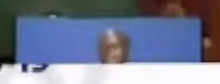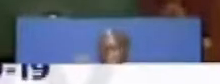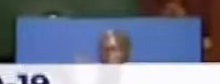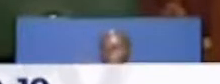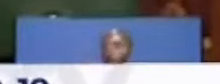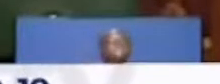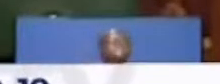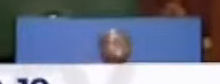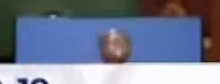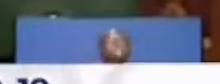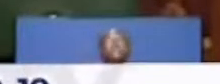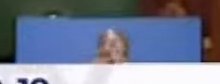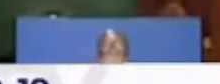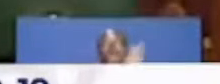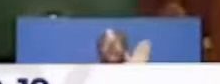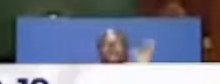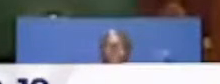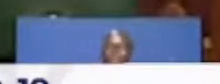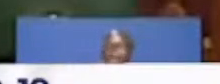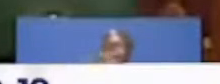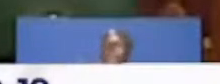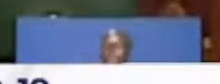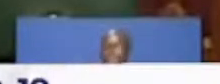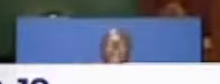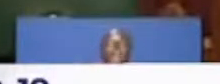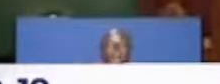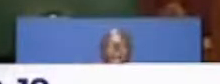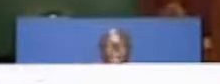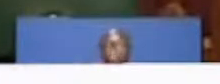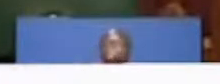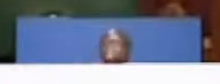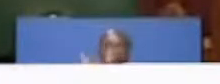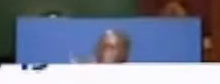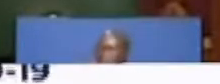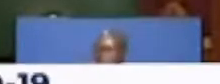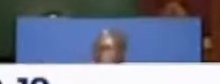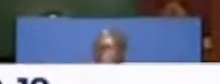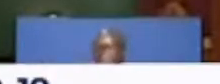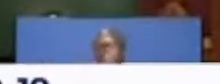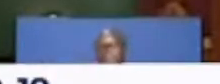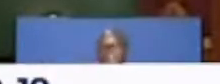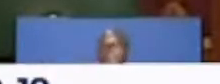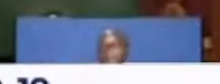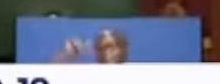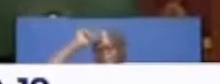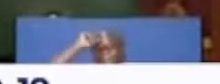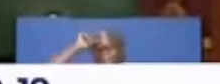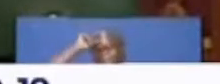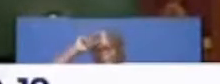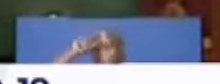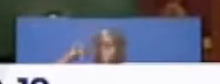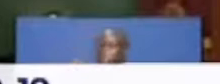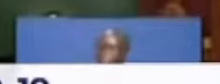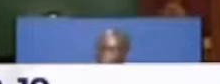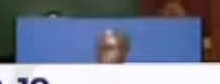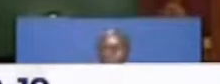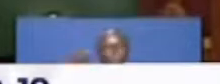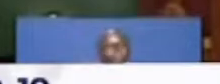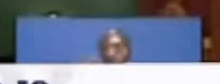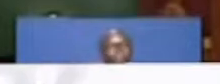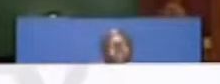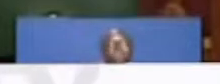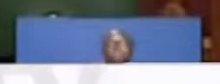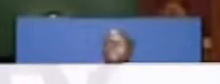The constitutional right to health care is the element that my administration has been consistently working to